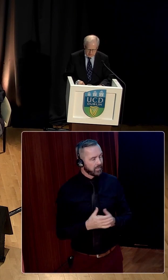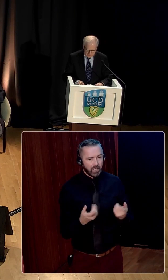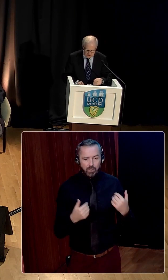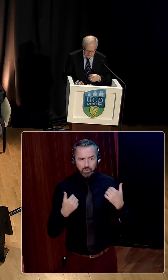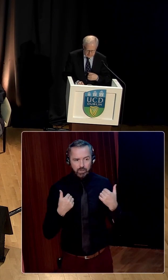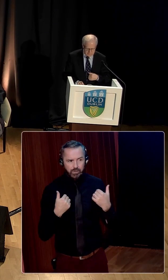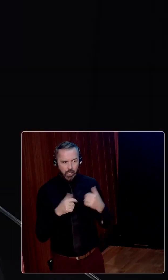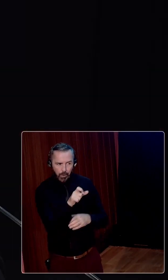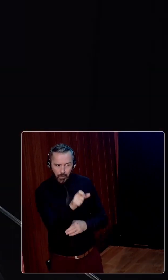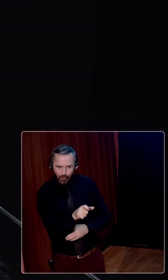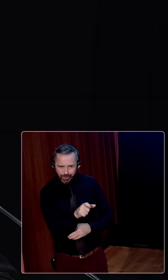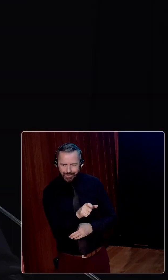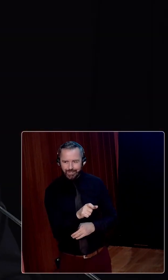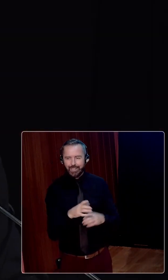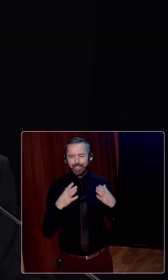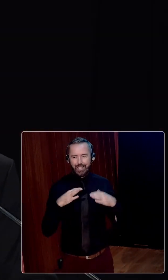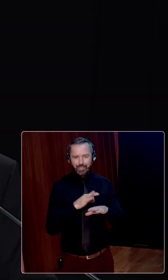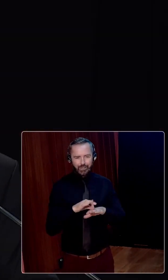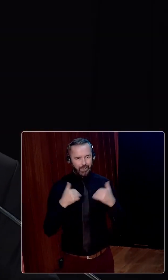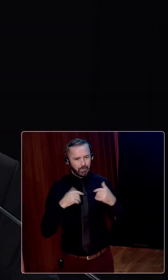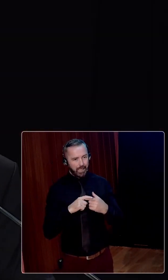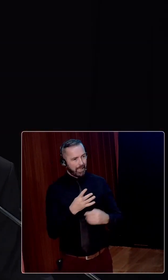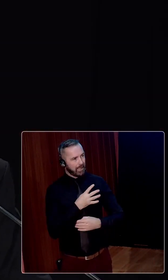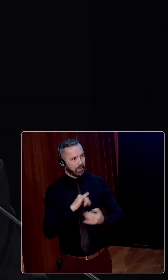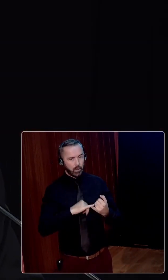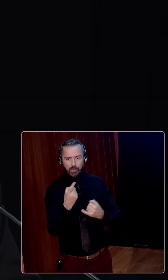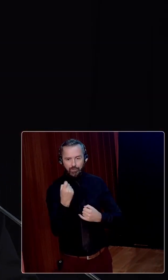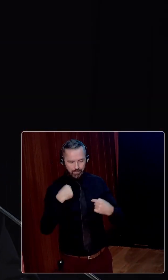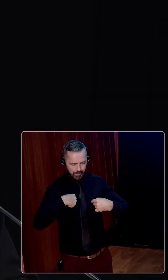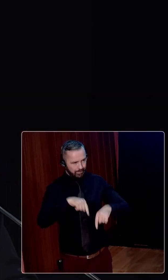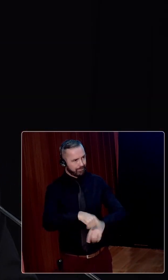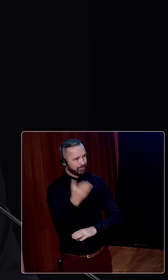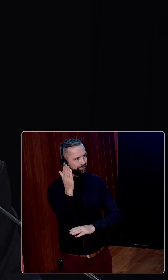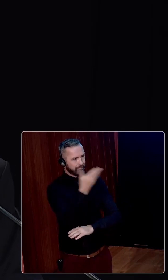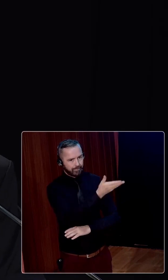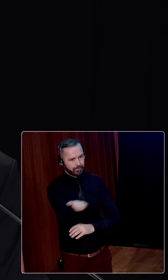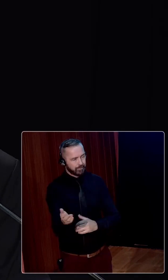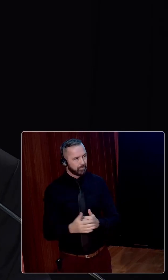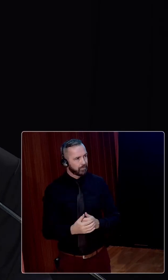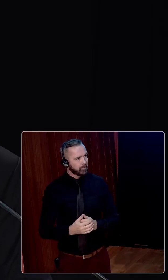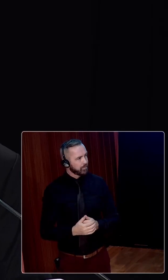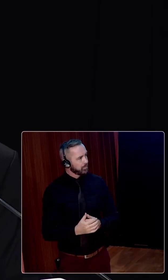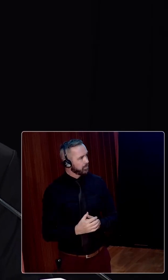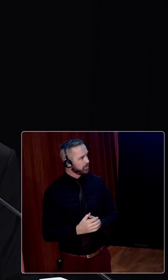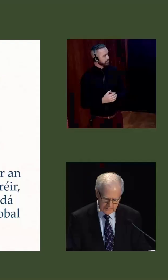Chairman, ladies and gentlemen, I'd like to thank the committee who gave me an invitation to deliver this lecture.